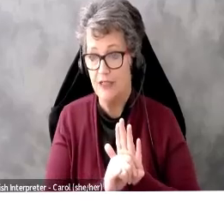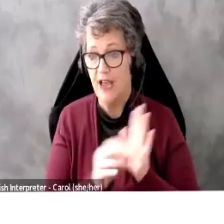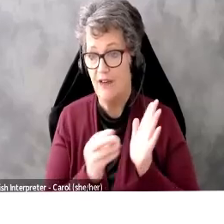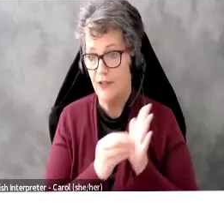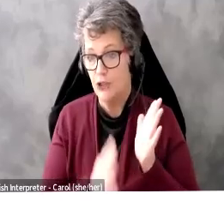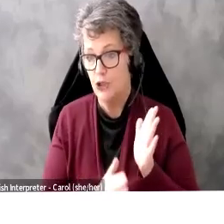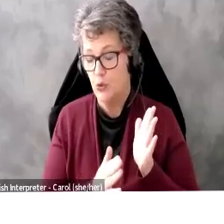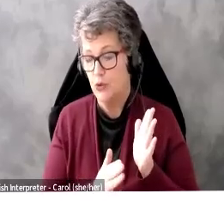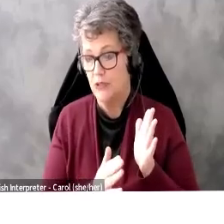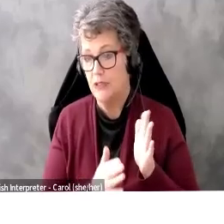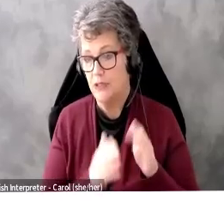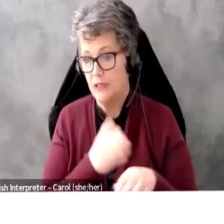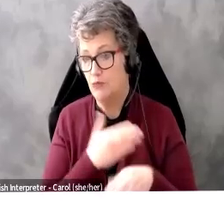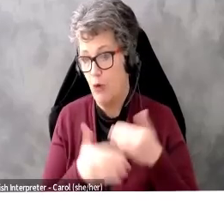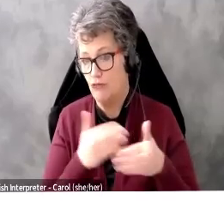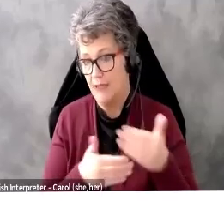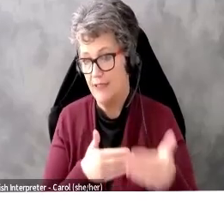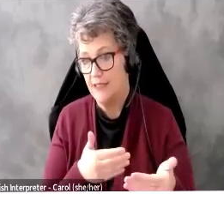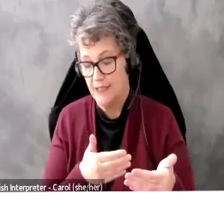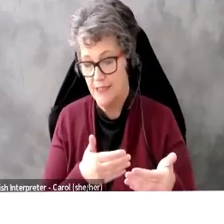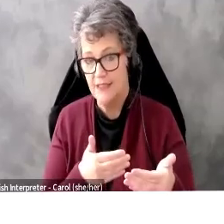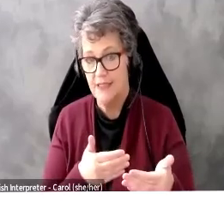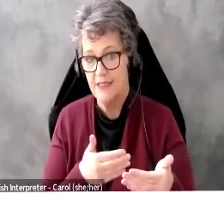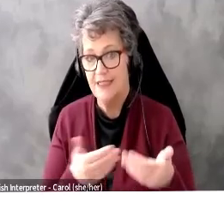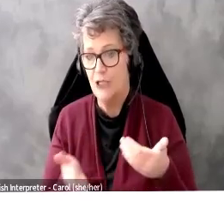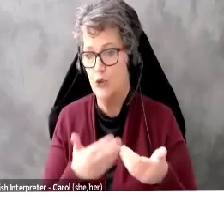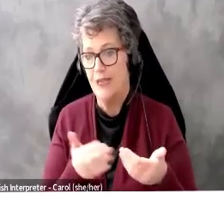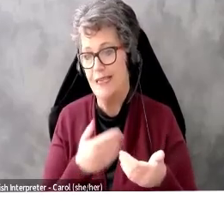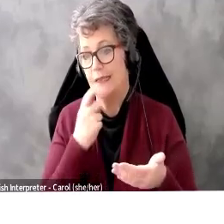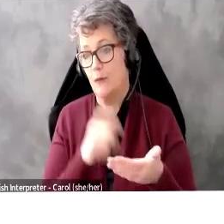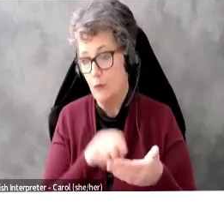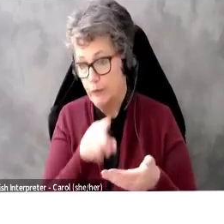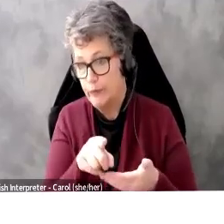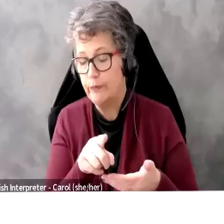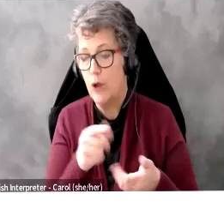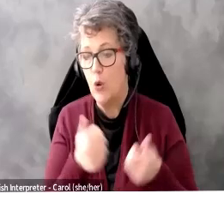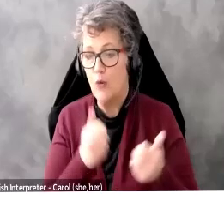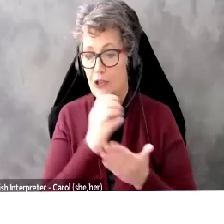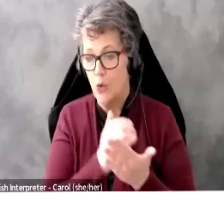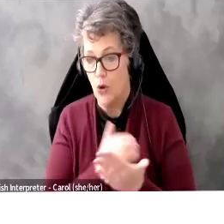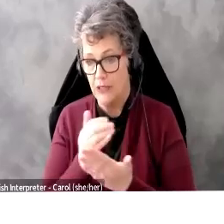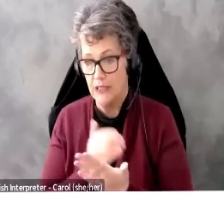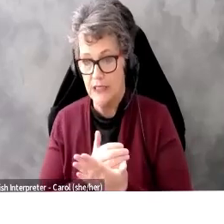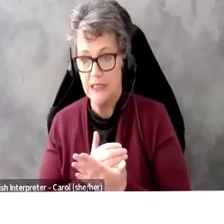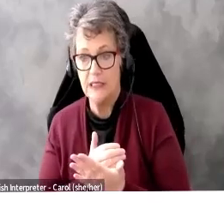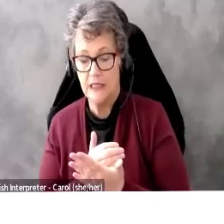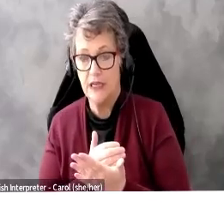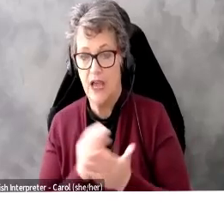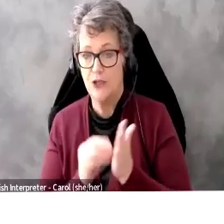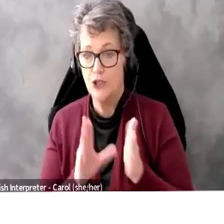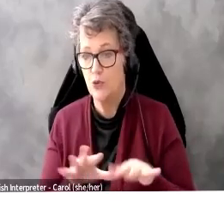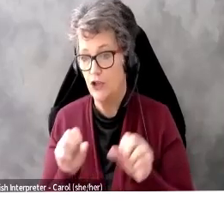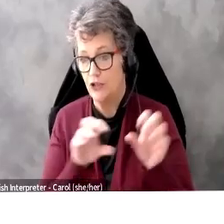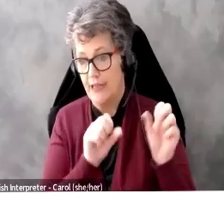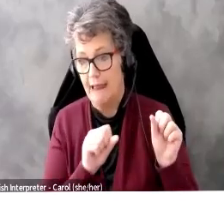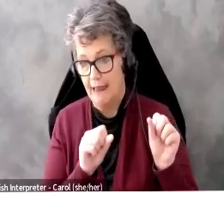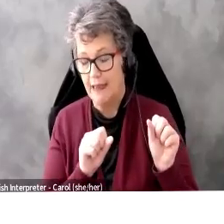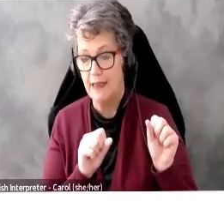identification and easily discerning which courses students are